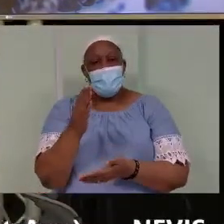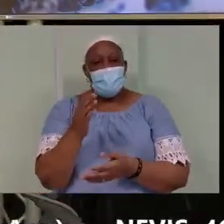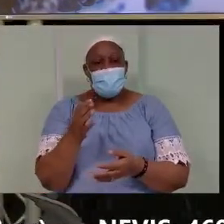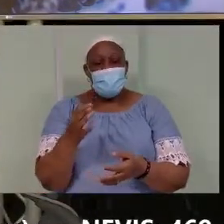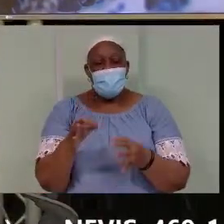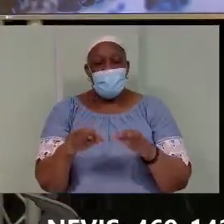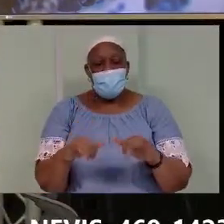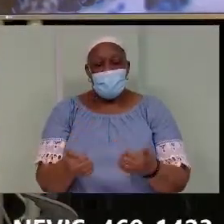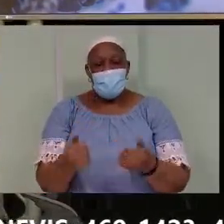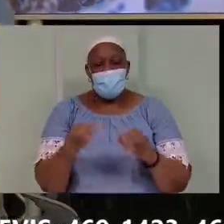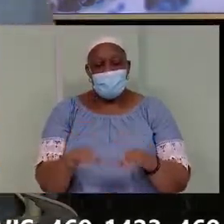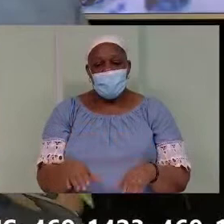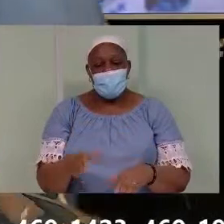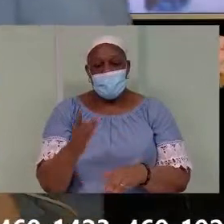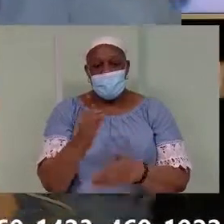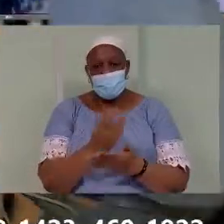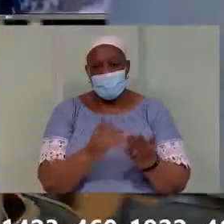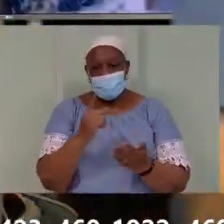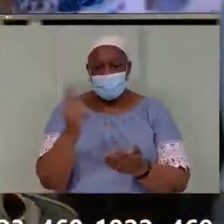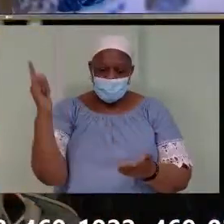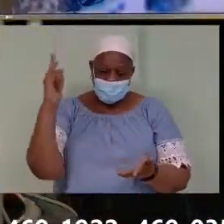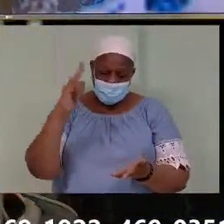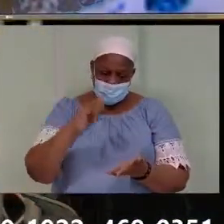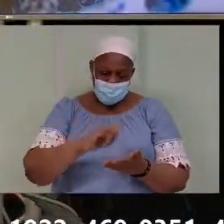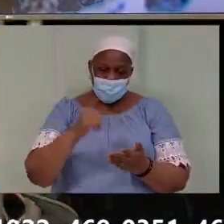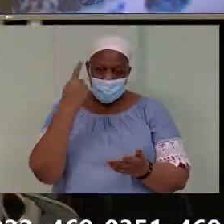Dr. Wilkinson.